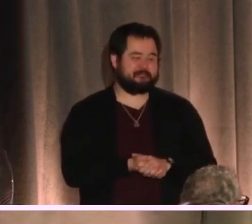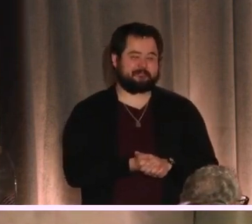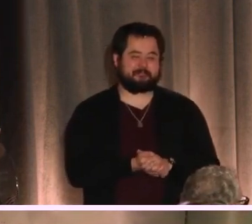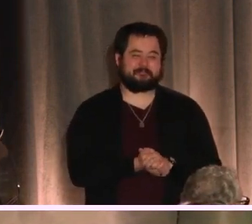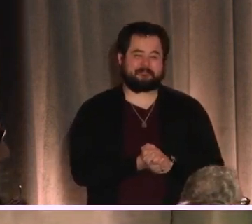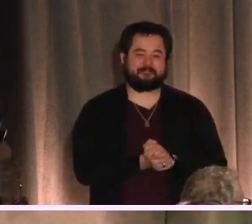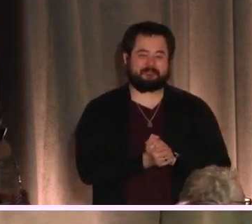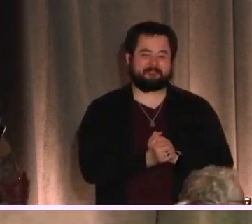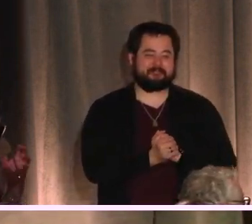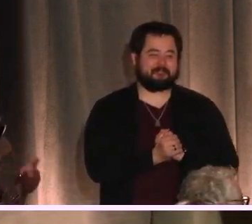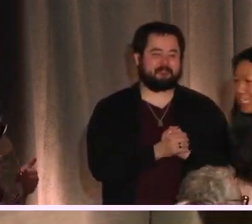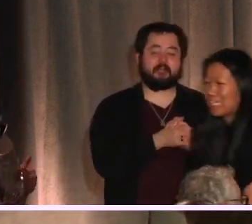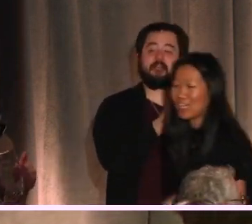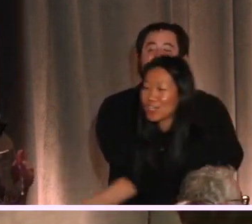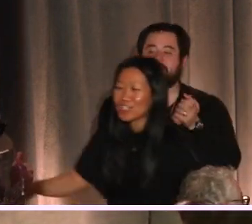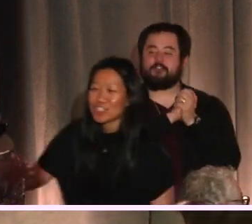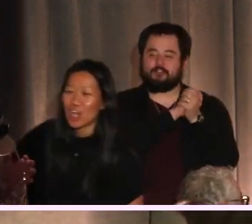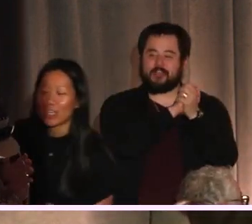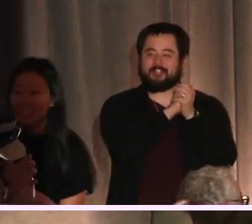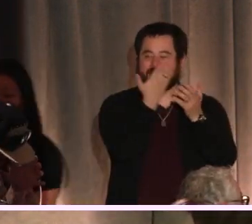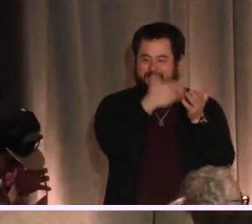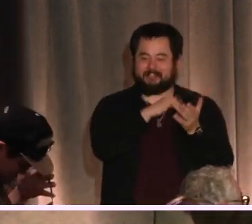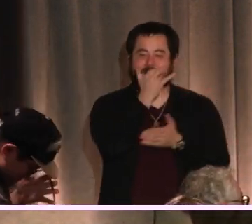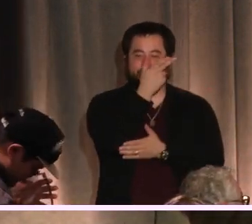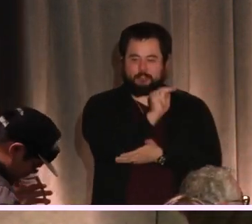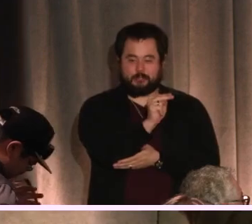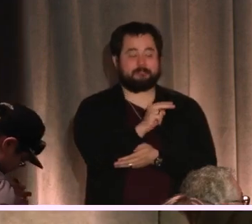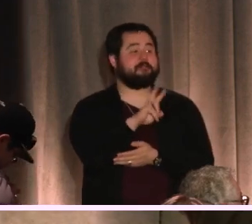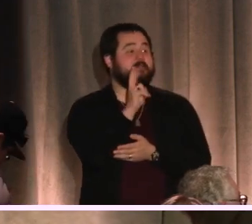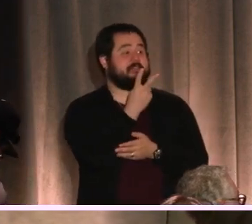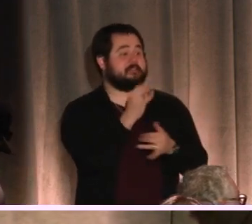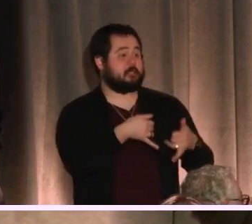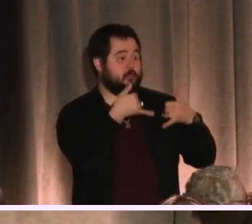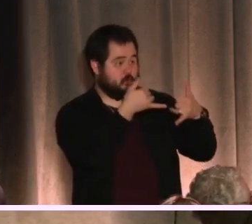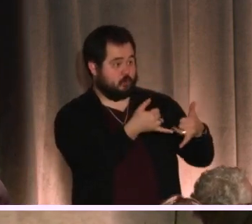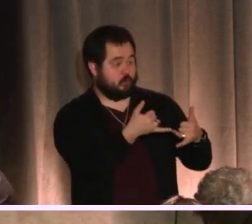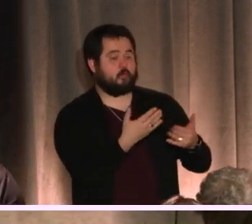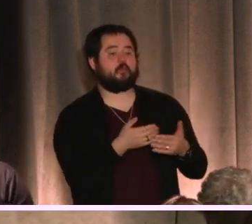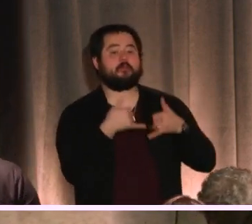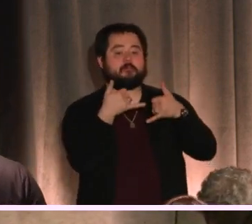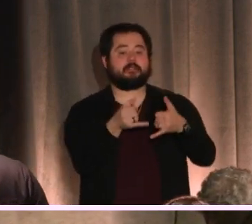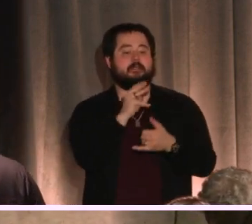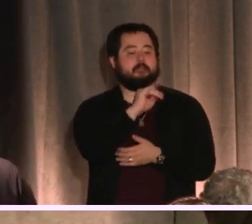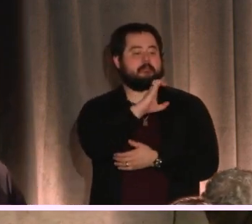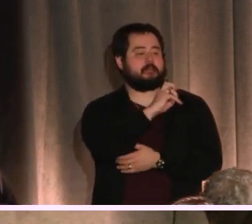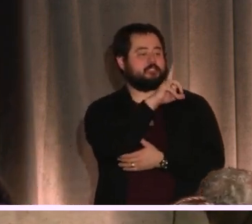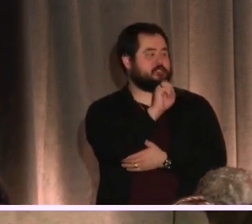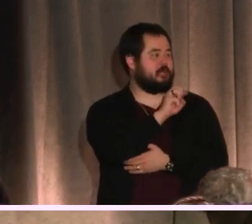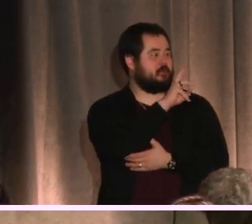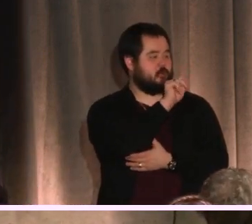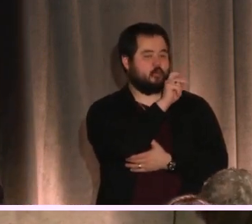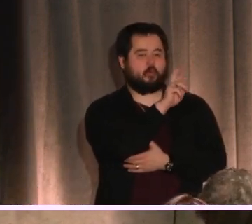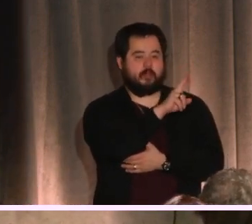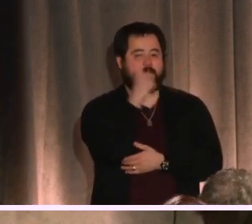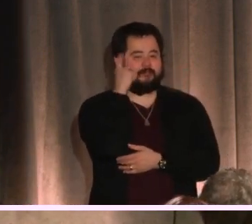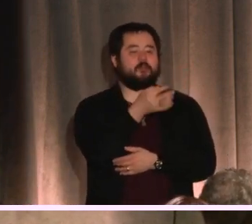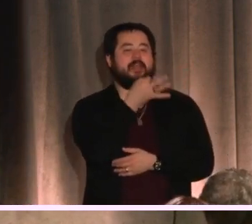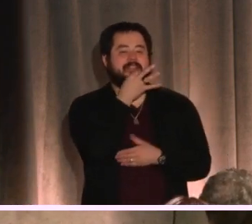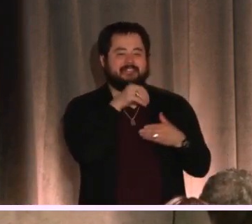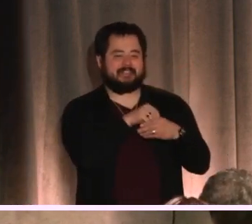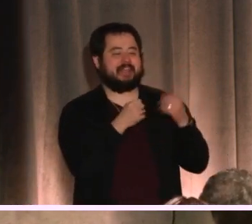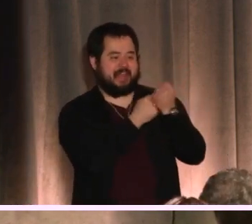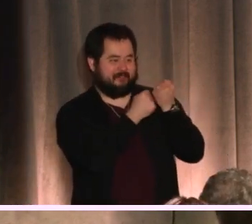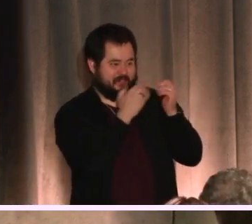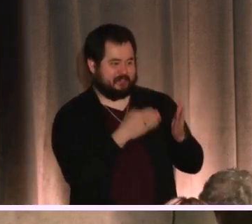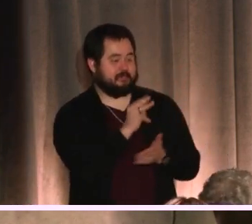Congrats again, John. And our second award this evening is presented to Michelle Walker for excellence in advocacy.